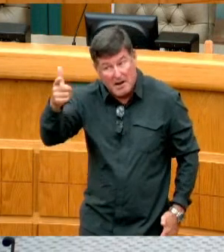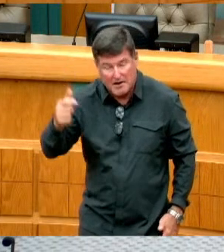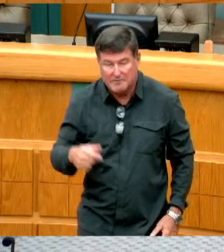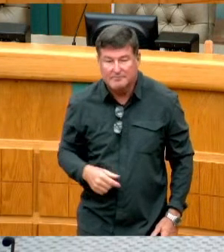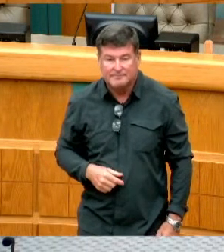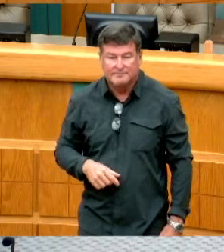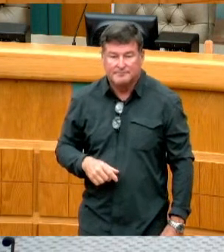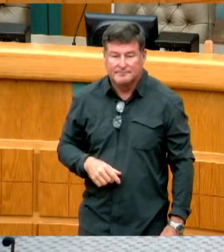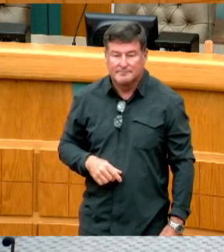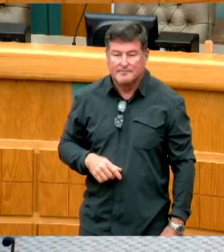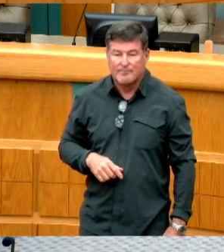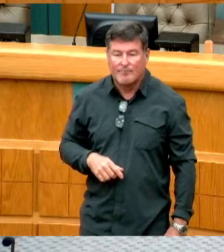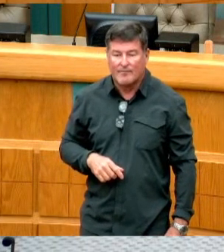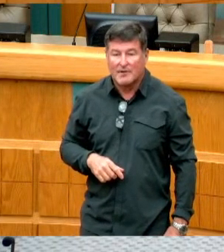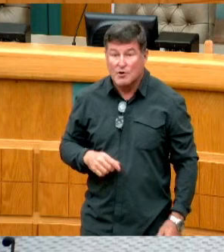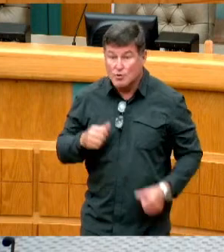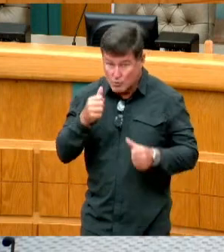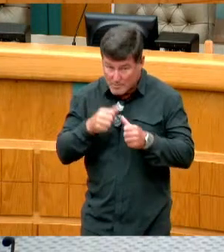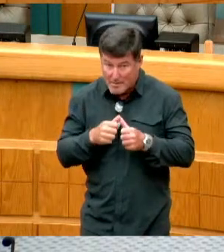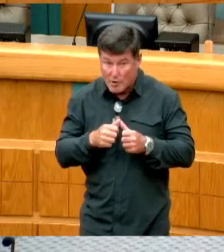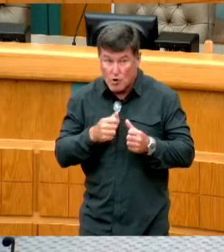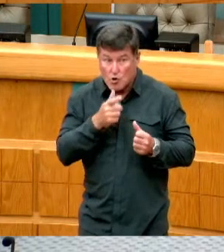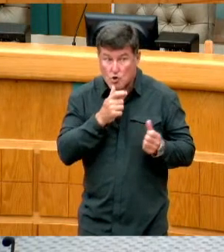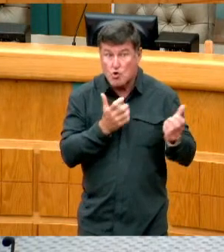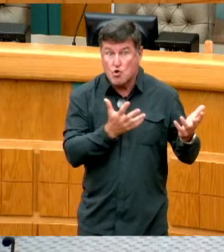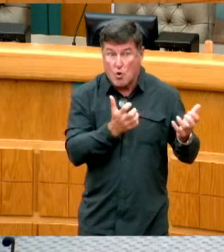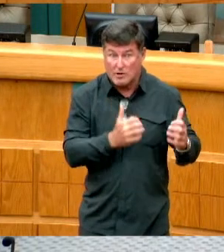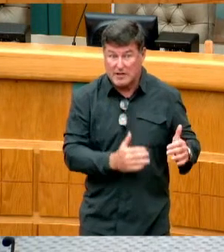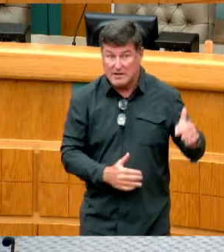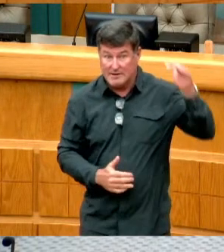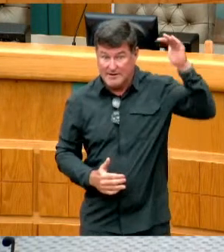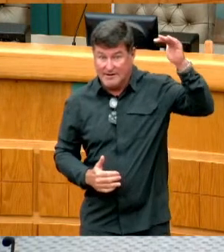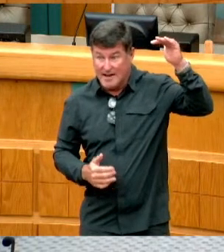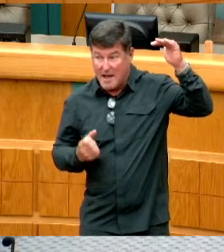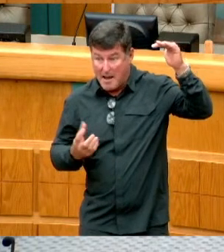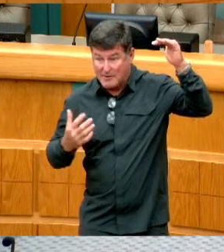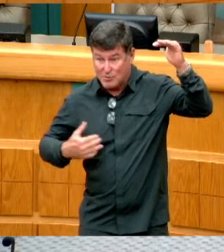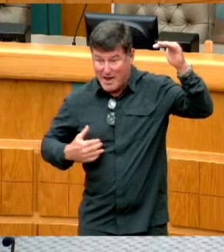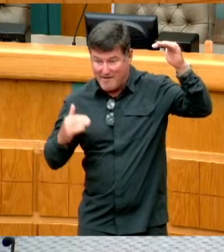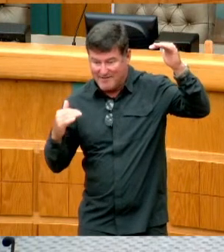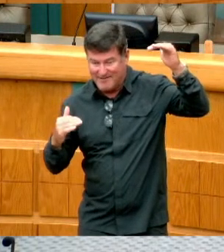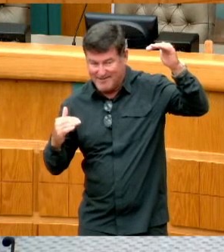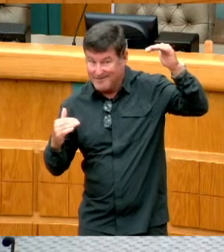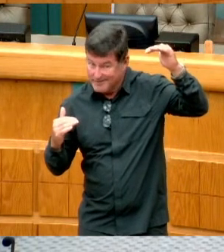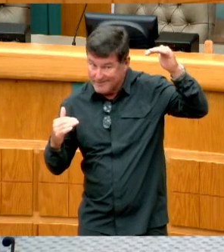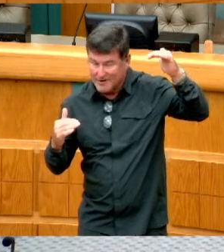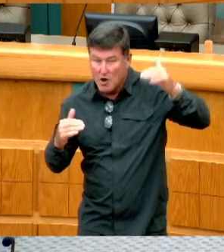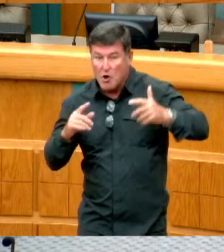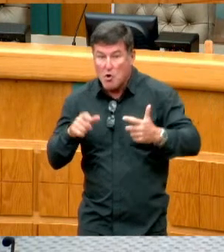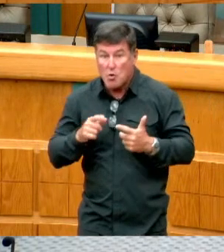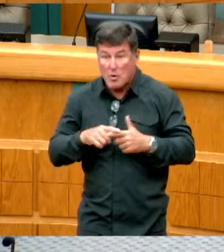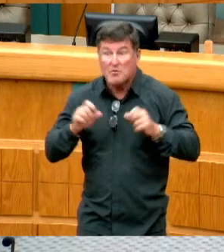vaccines exceeds the supply, and as soon as we have that program ready to go, we